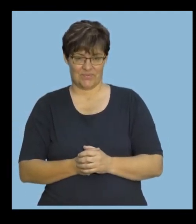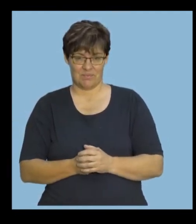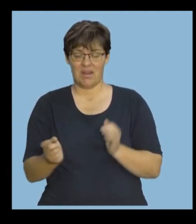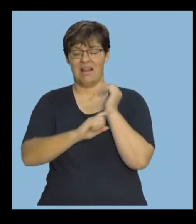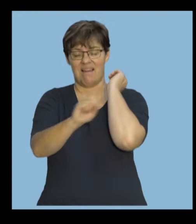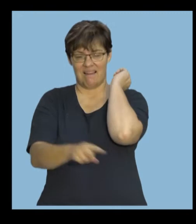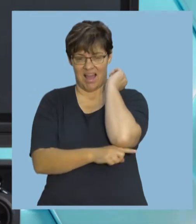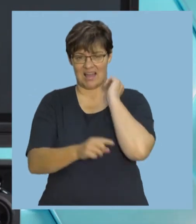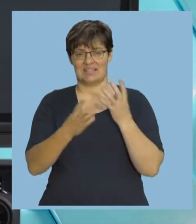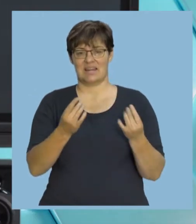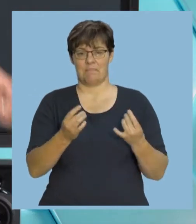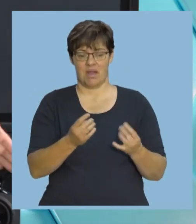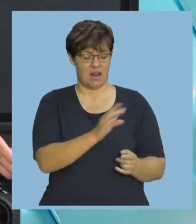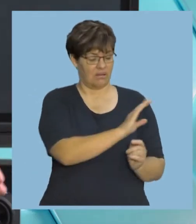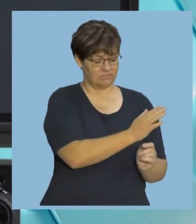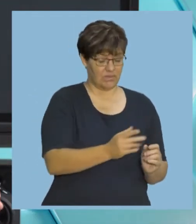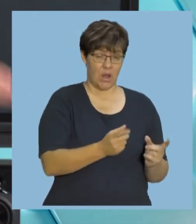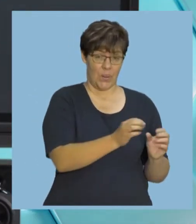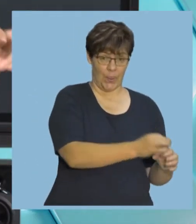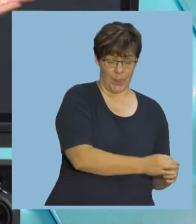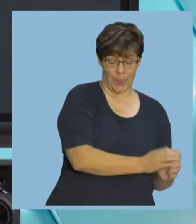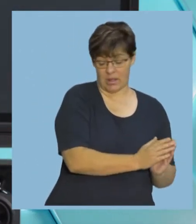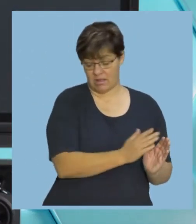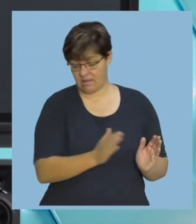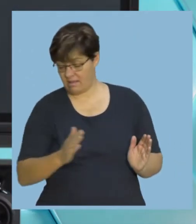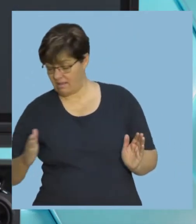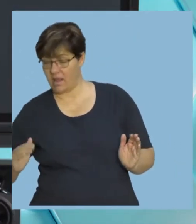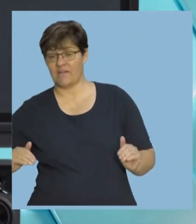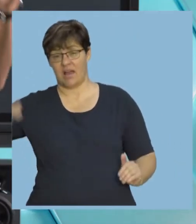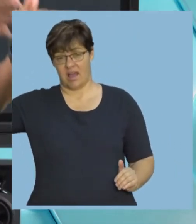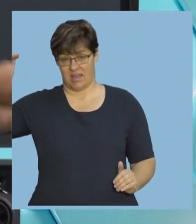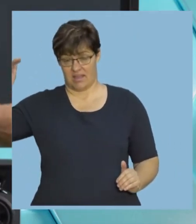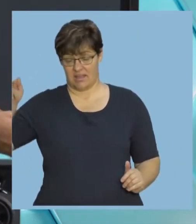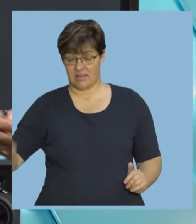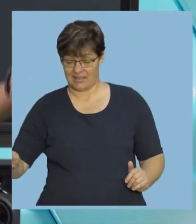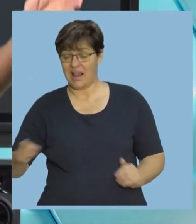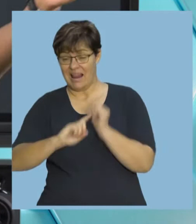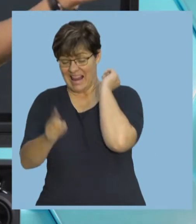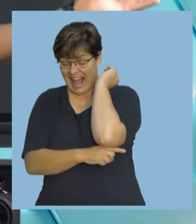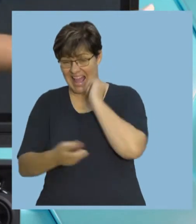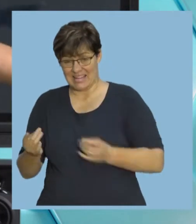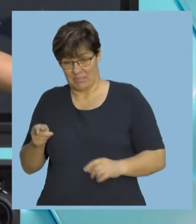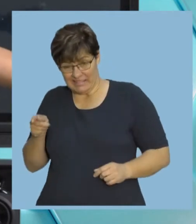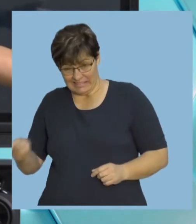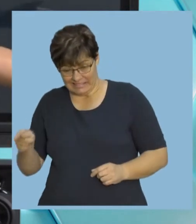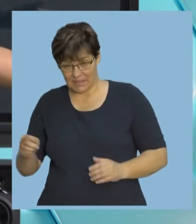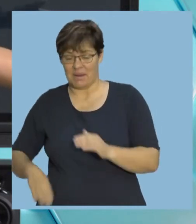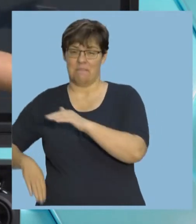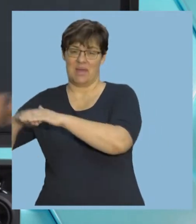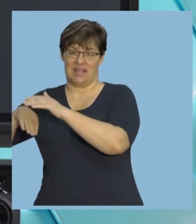last number once the data has been ordered from the smallest to the highest.